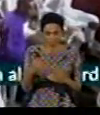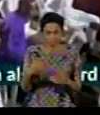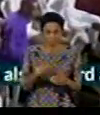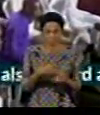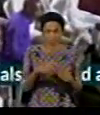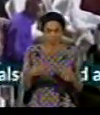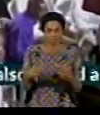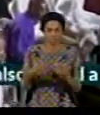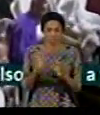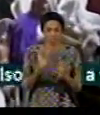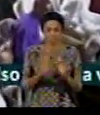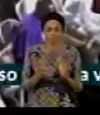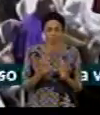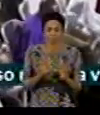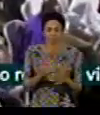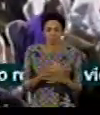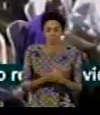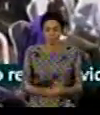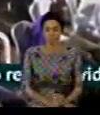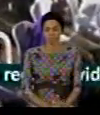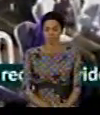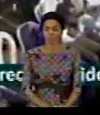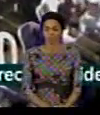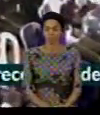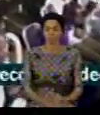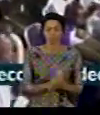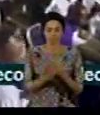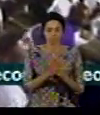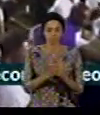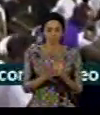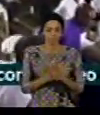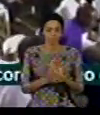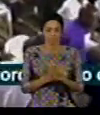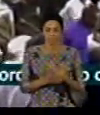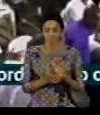online. Online. Let's clap for Jesus.